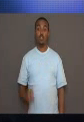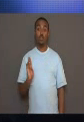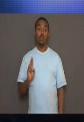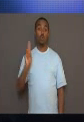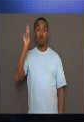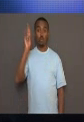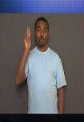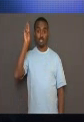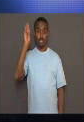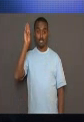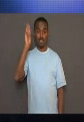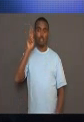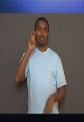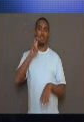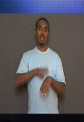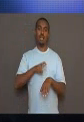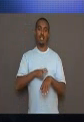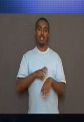Northern Ireland,